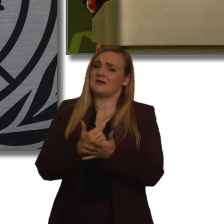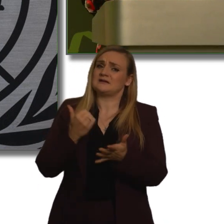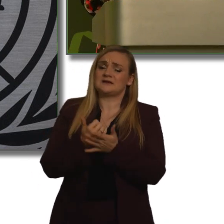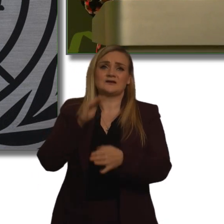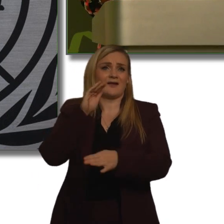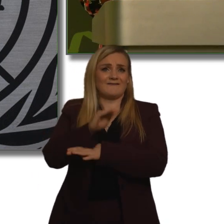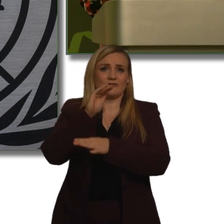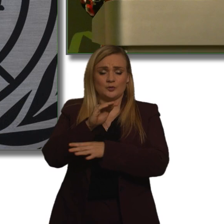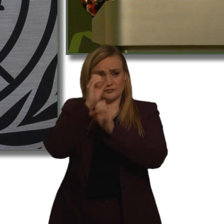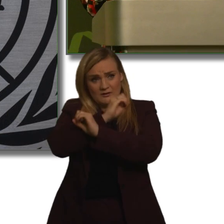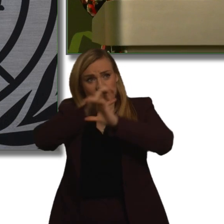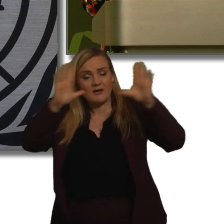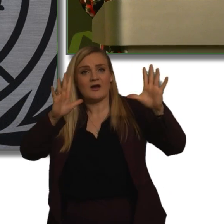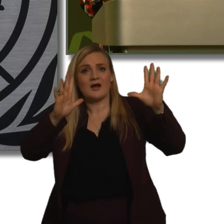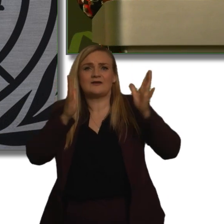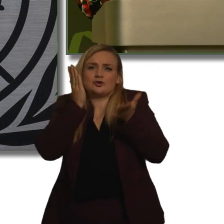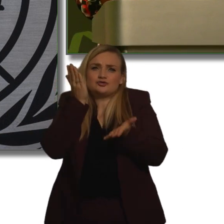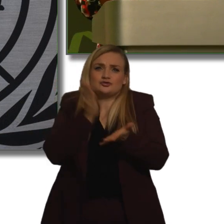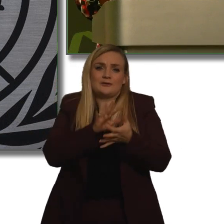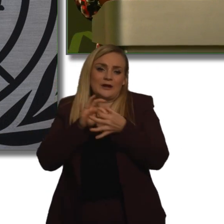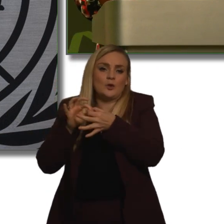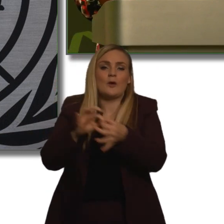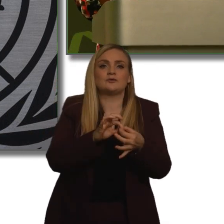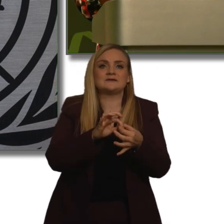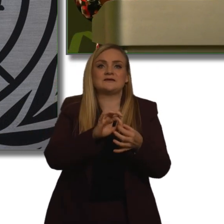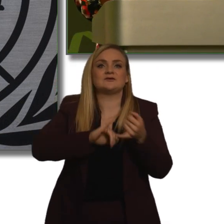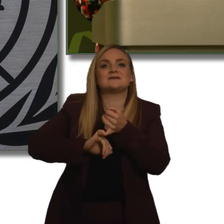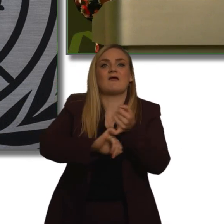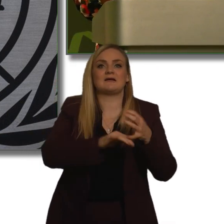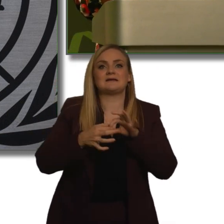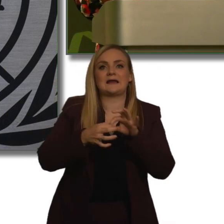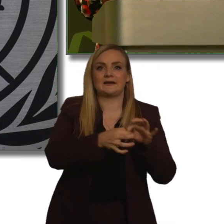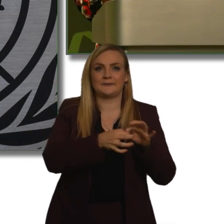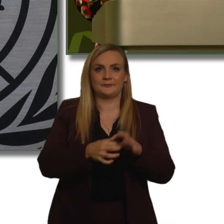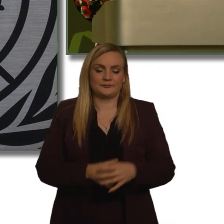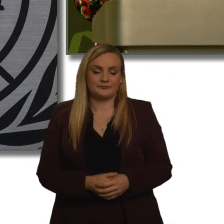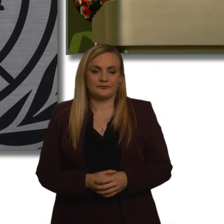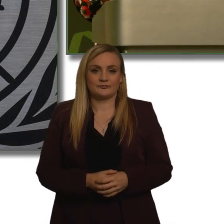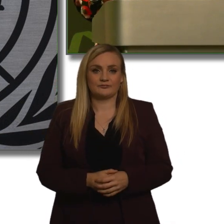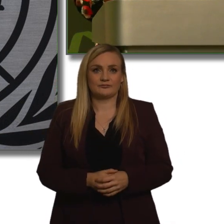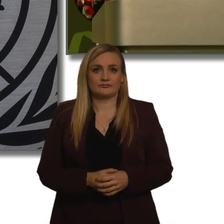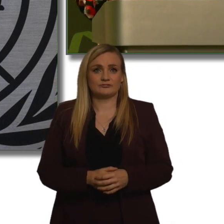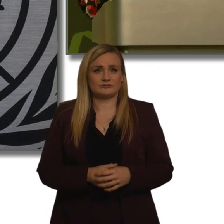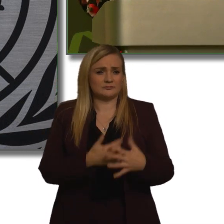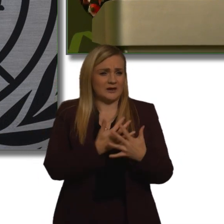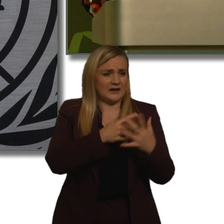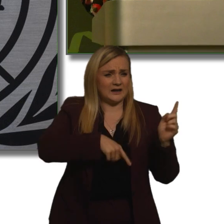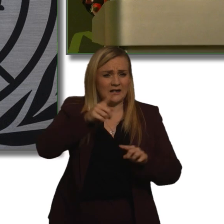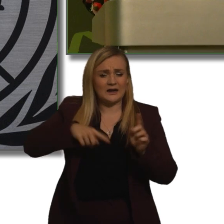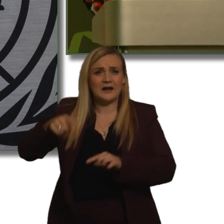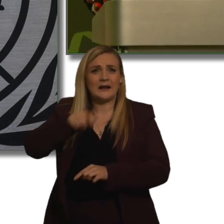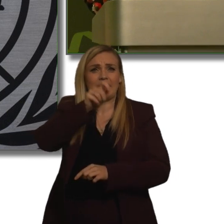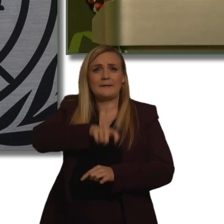of us as a truly cooperative society. We are surrounded by difference